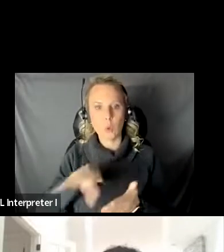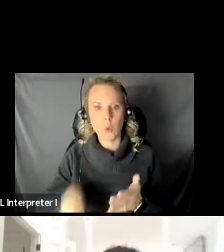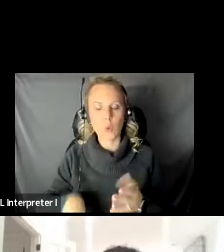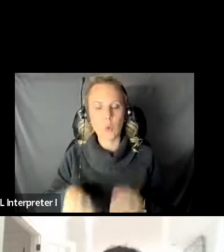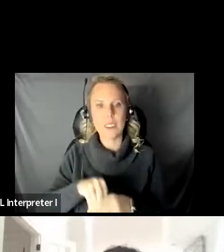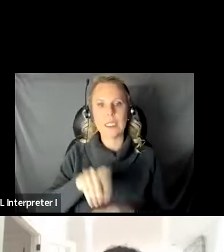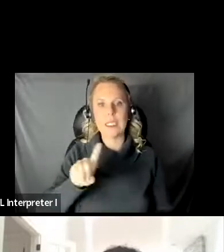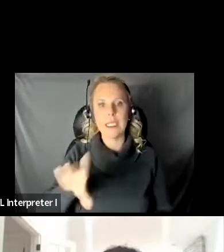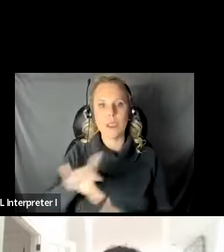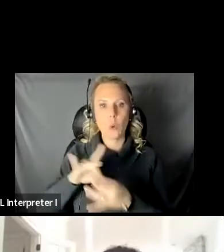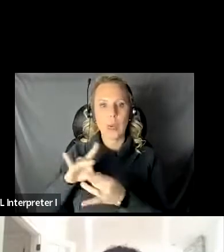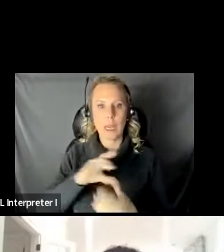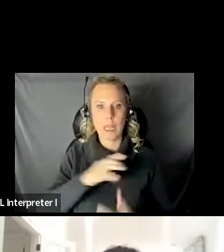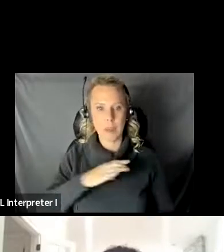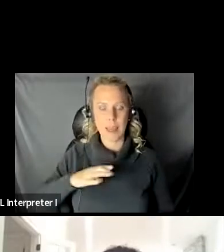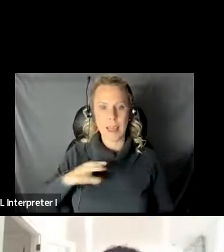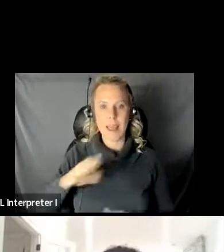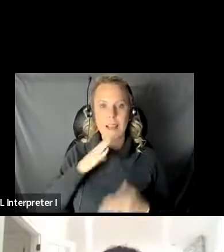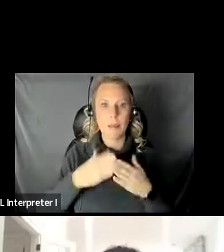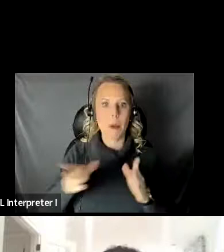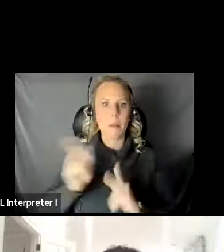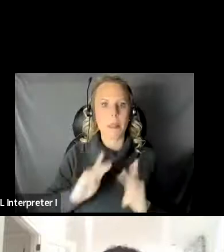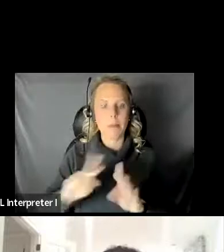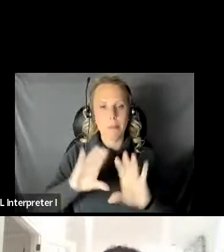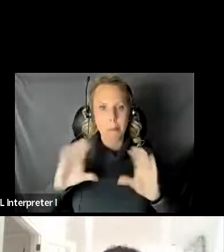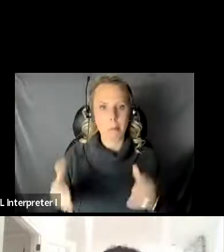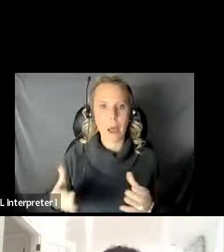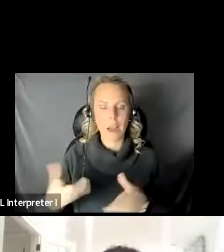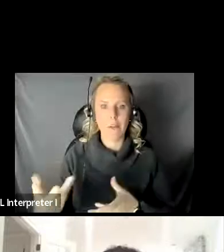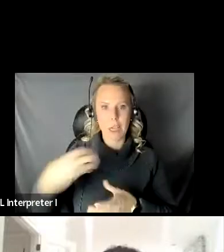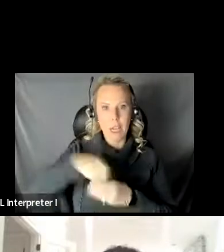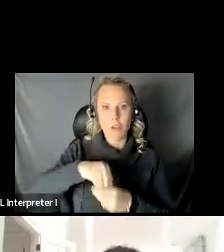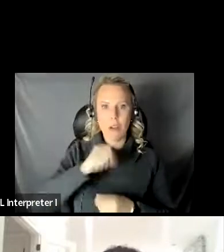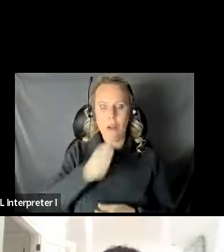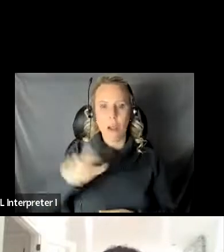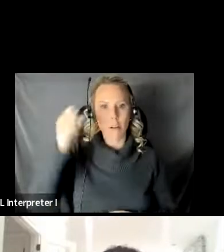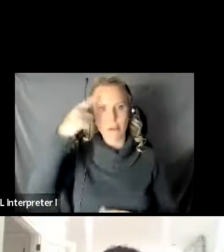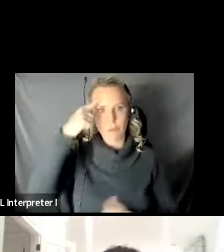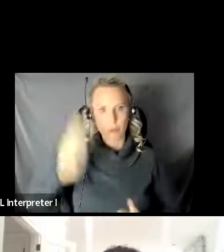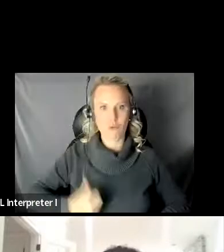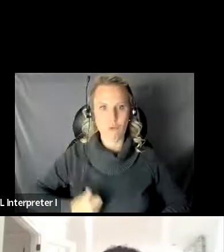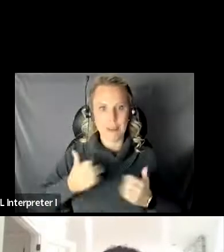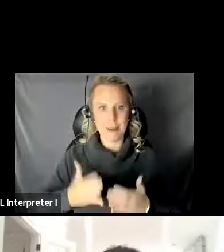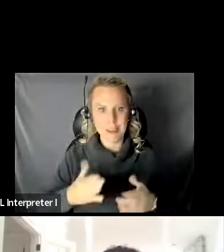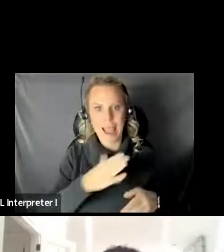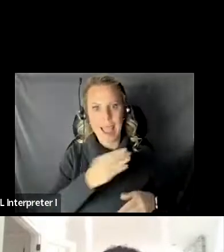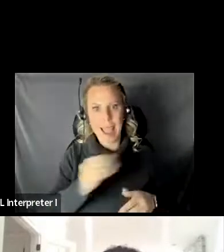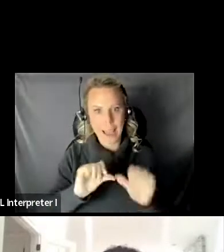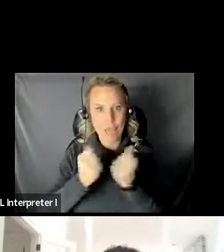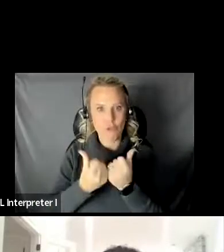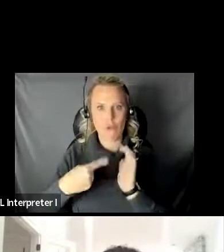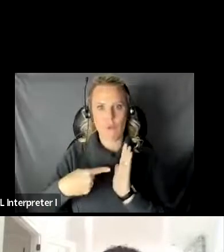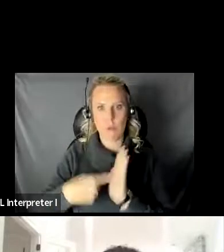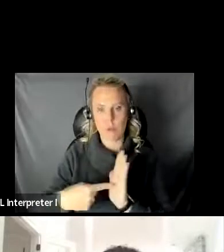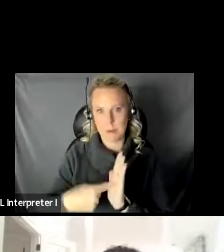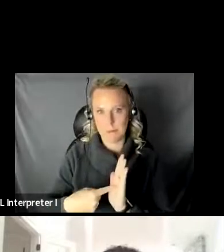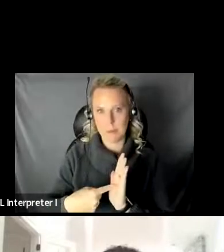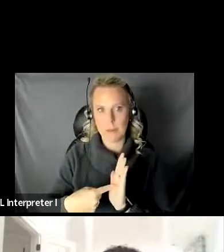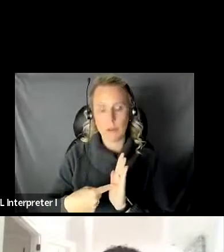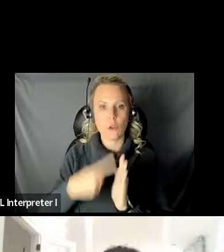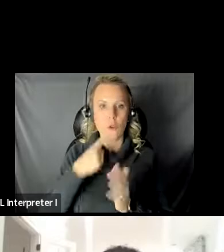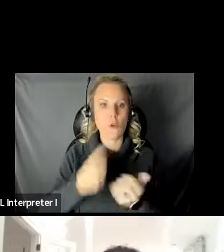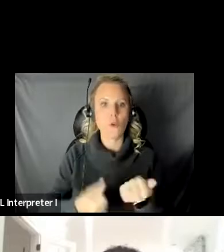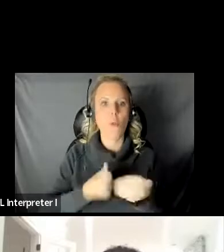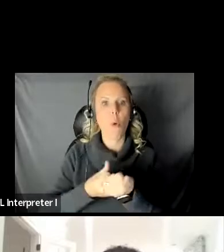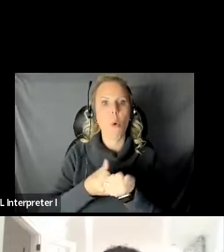Committee, which is a public body composed of engaged non-government residents and agency representatives to